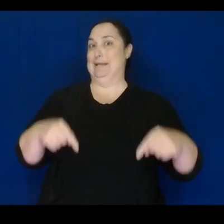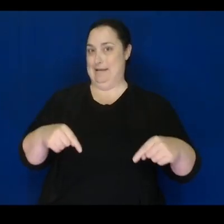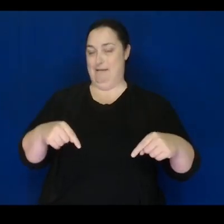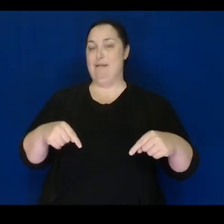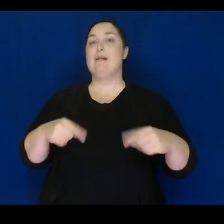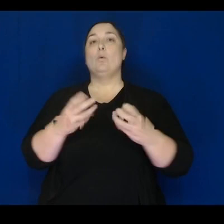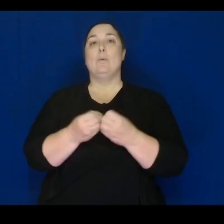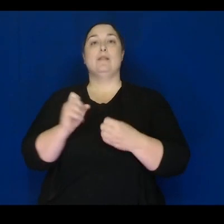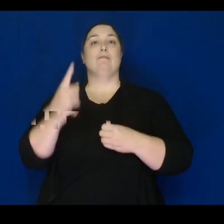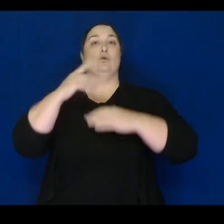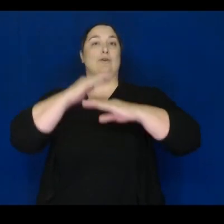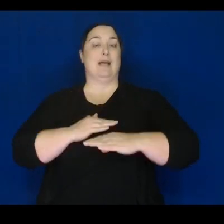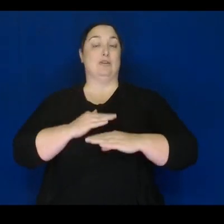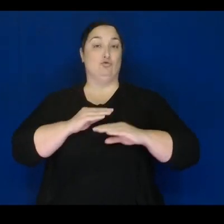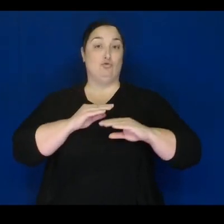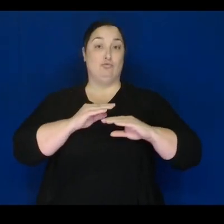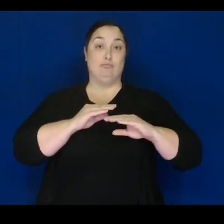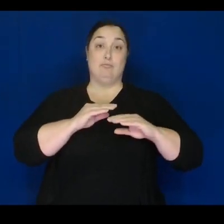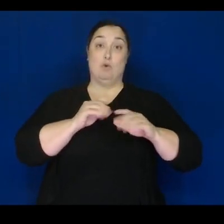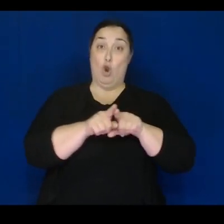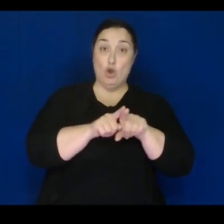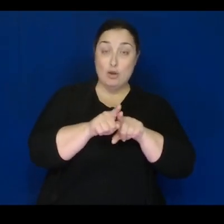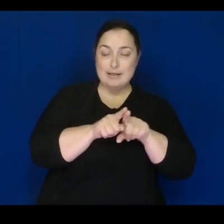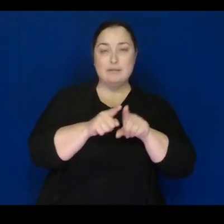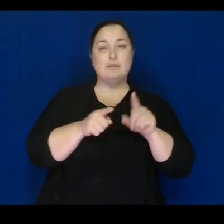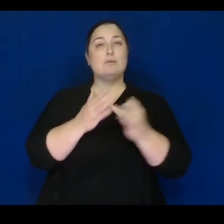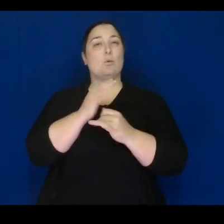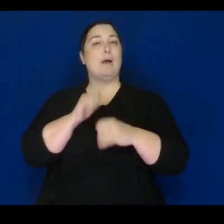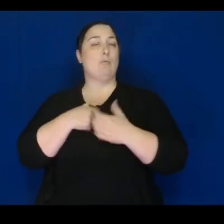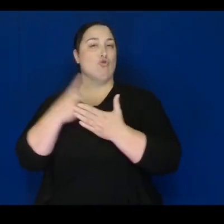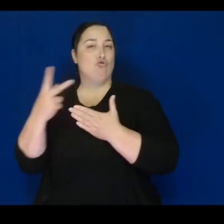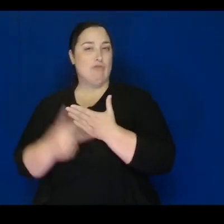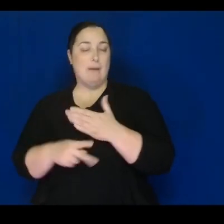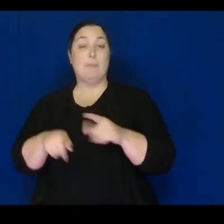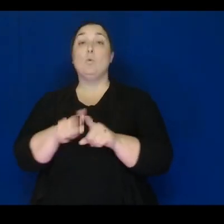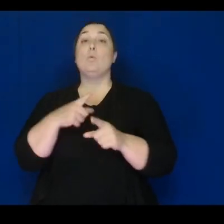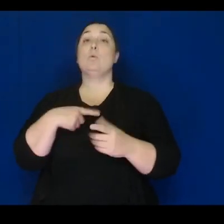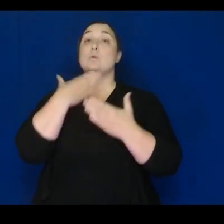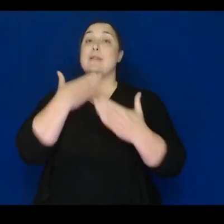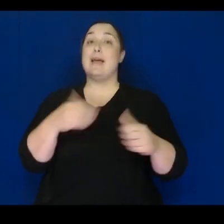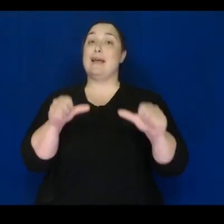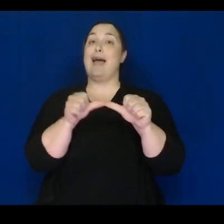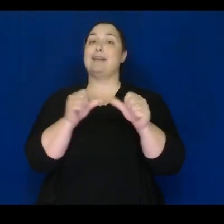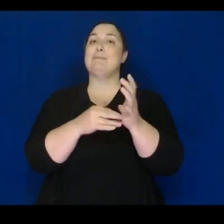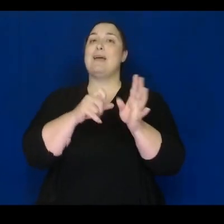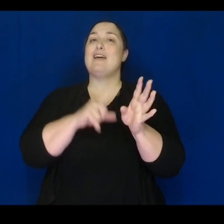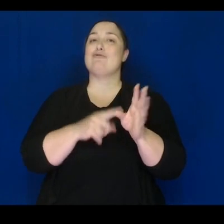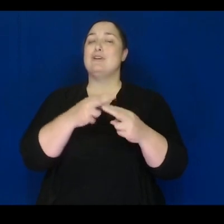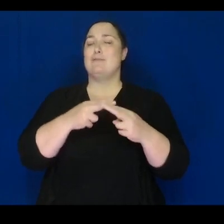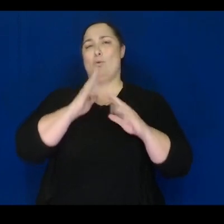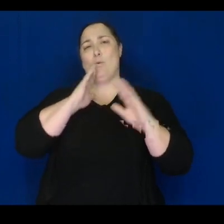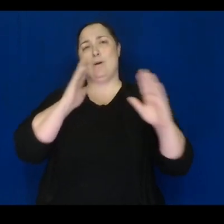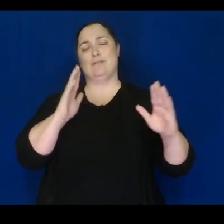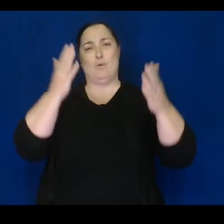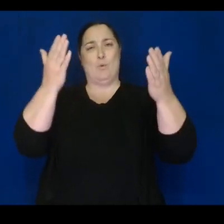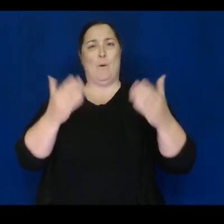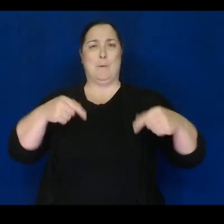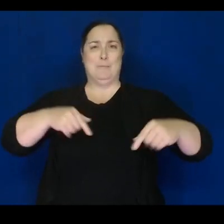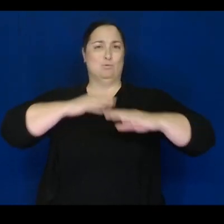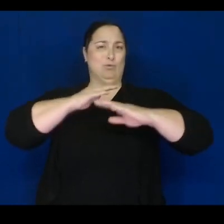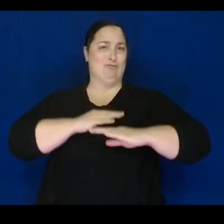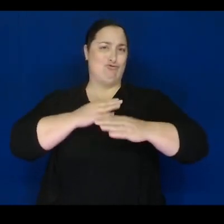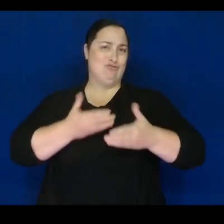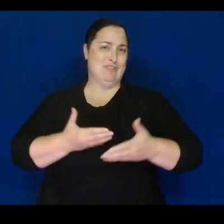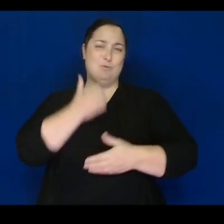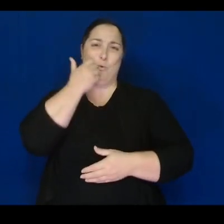learning and through our programs as well. I would also like to thank Auntie Mary for your lovely welcome to Ngunnawal country. You